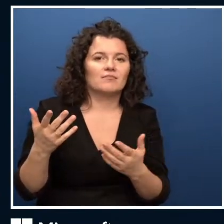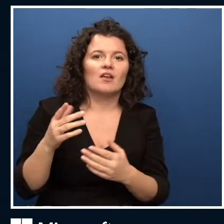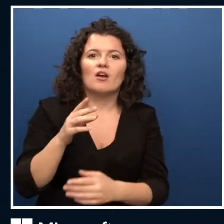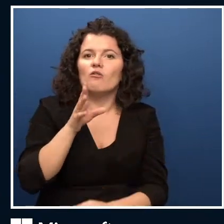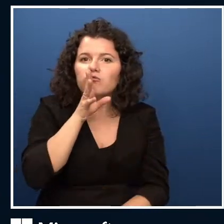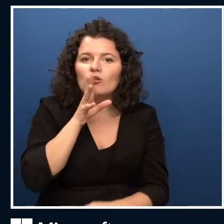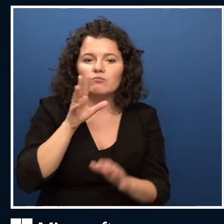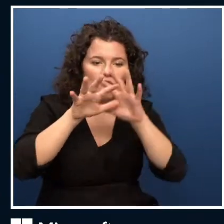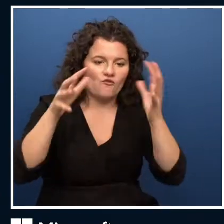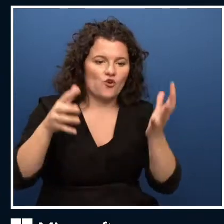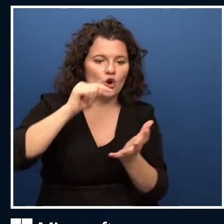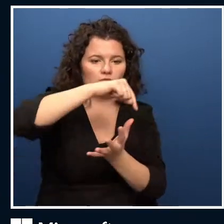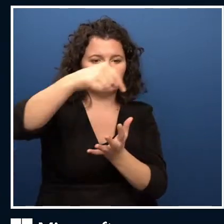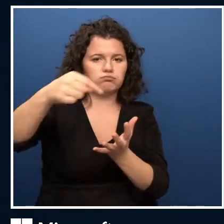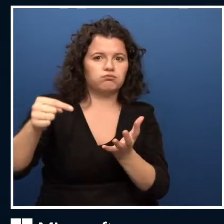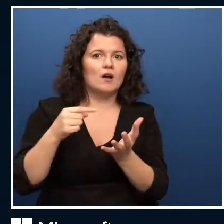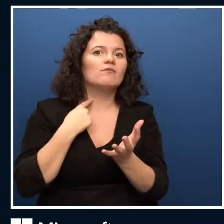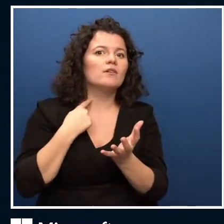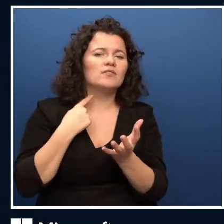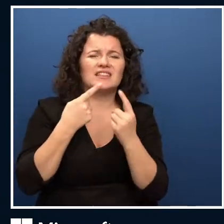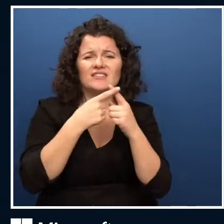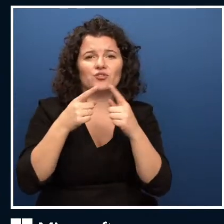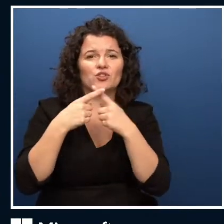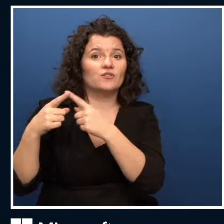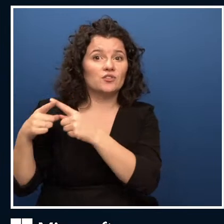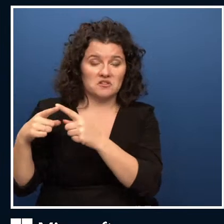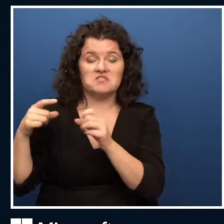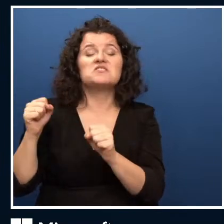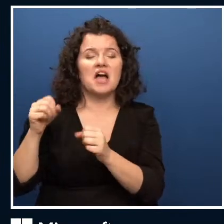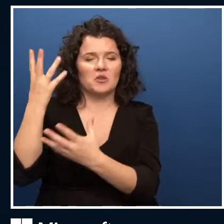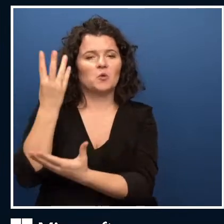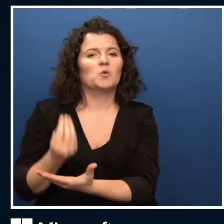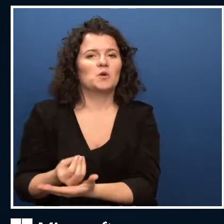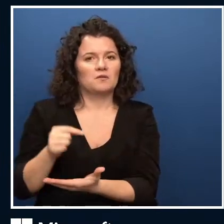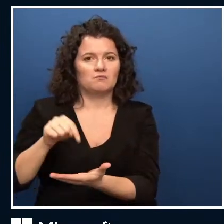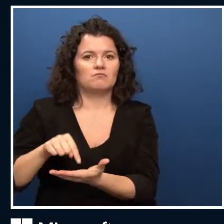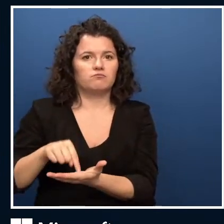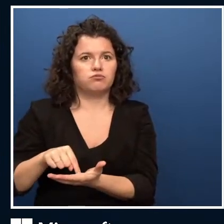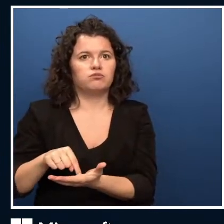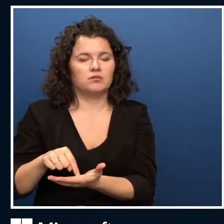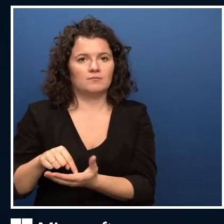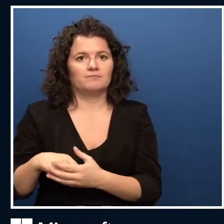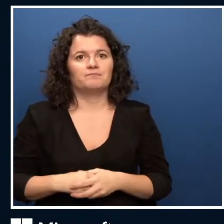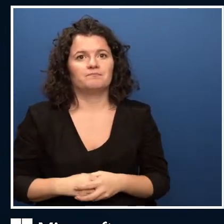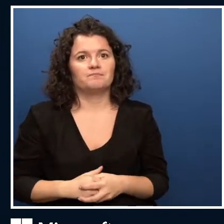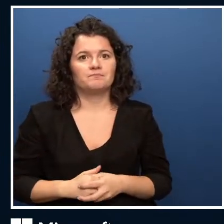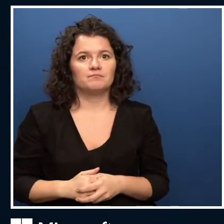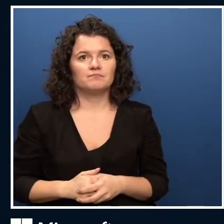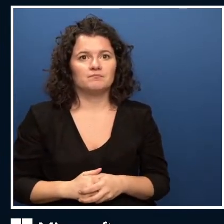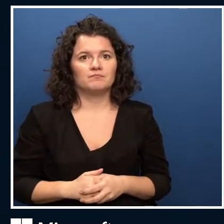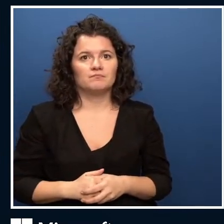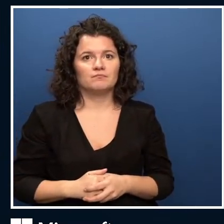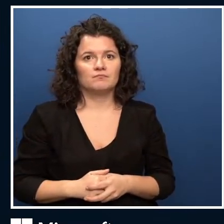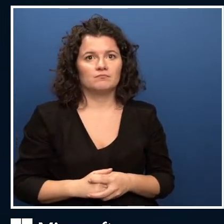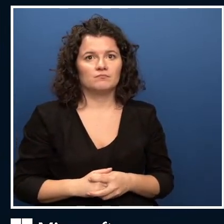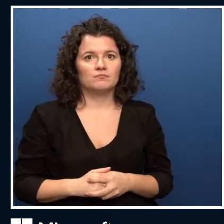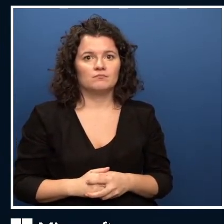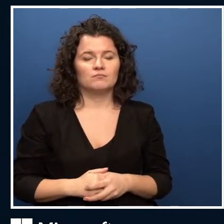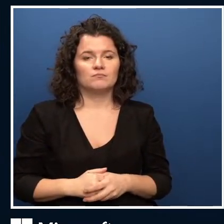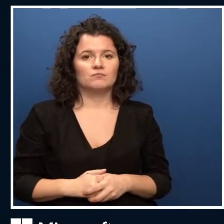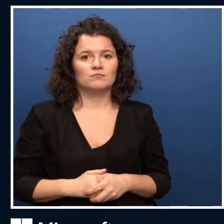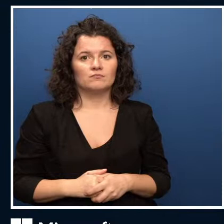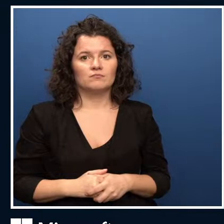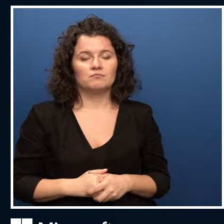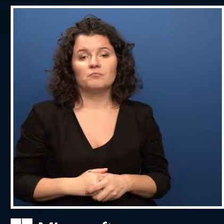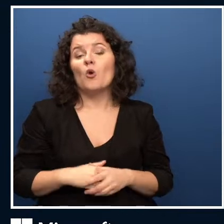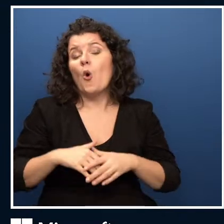it goes to a deeper specific to much deeper specific regions. Like